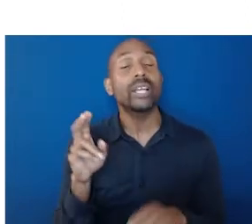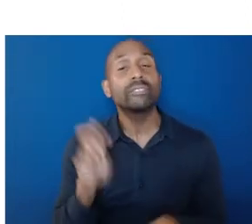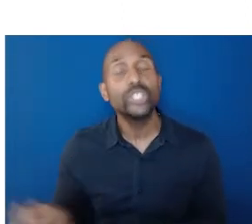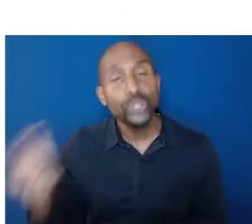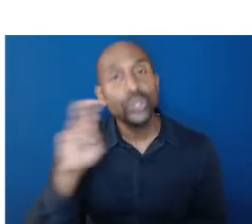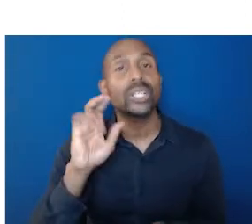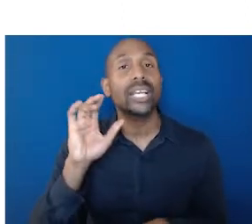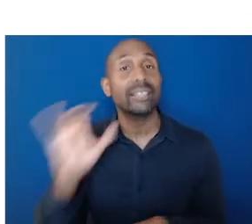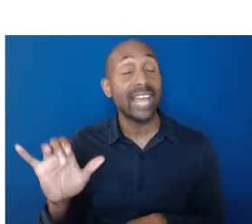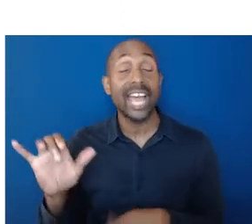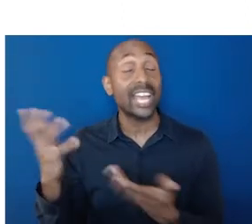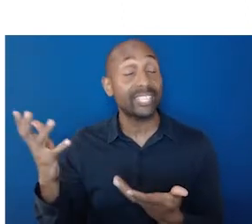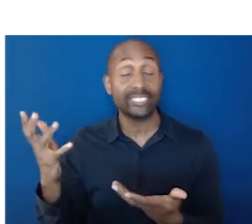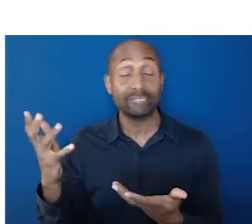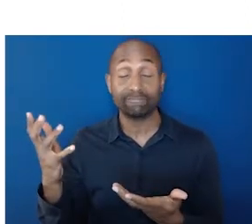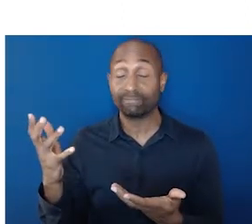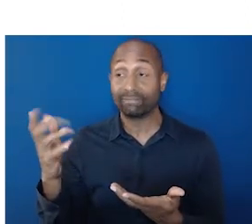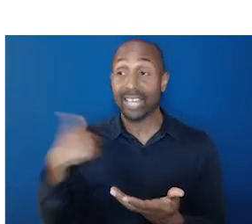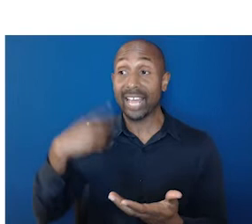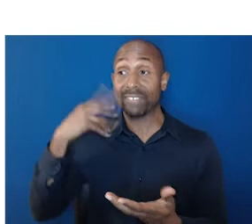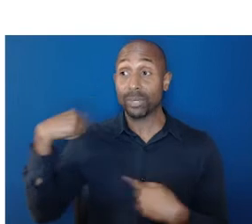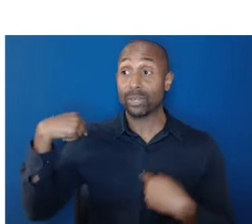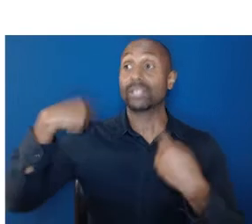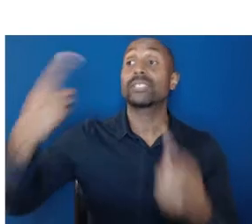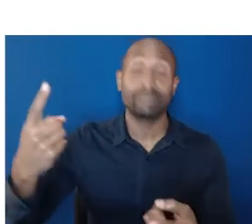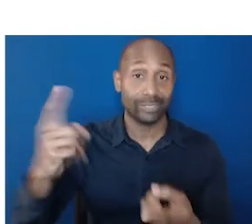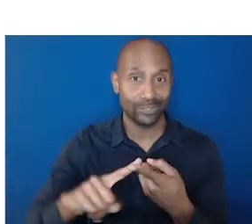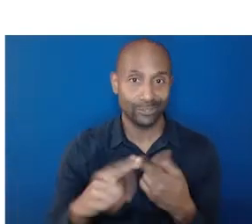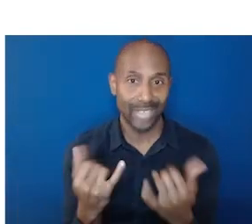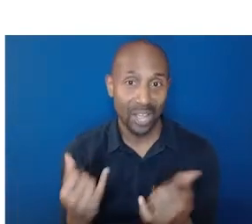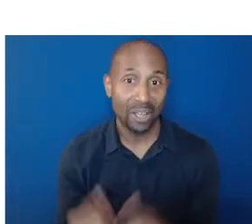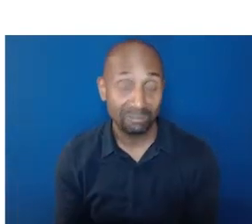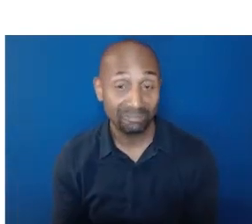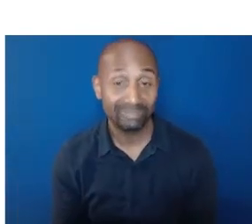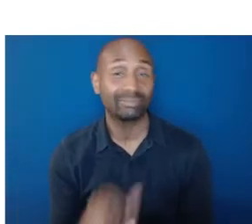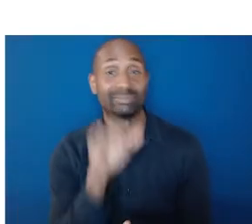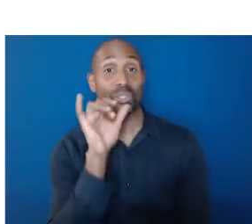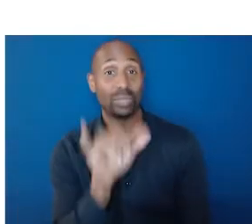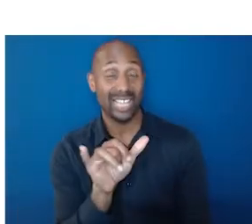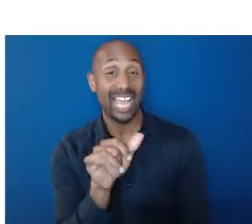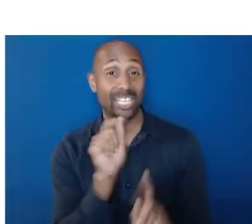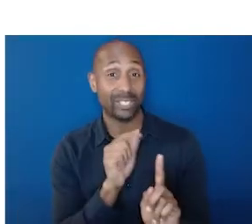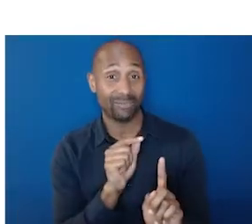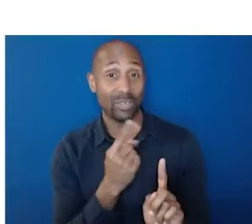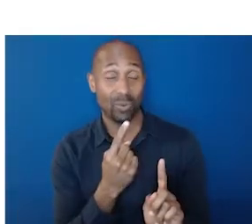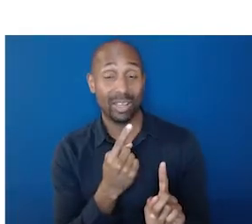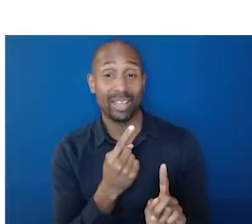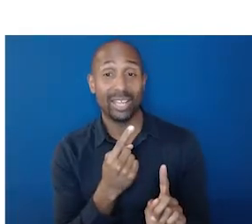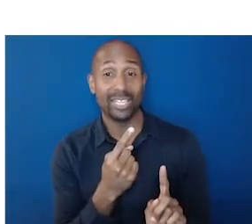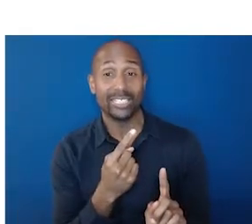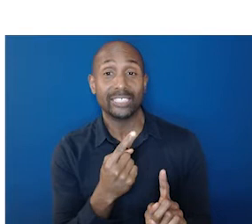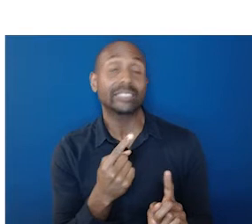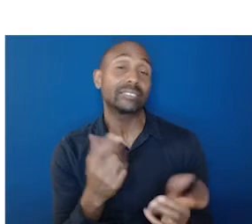the journey that has brought me here. And so that piece was intended to